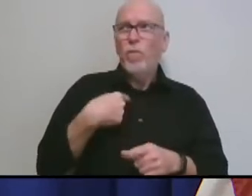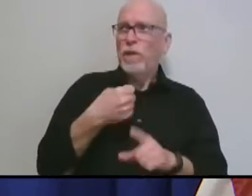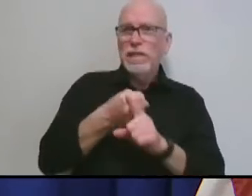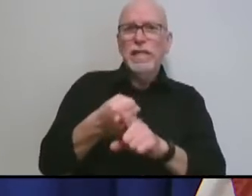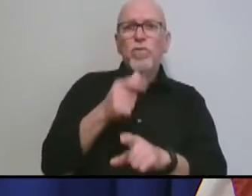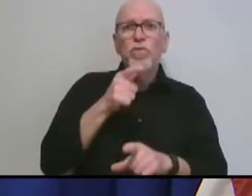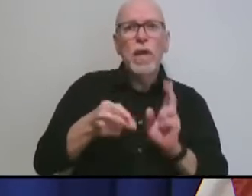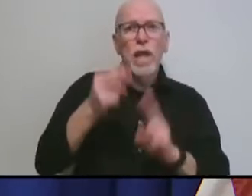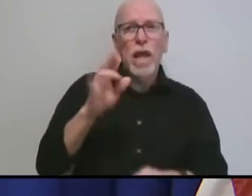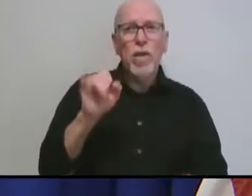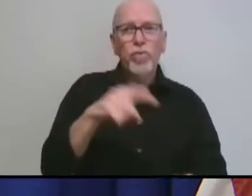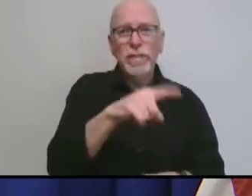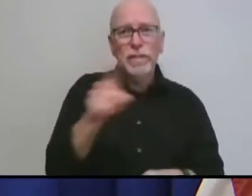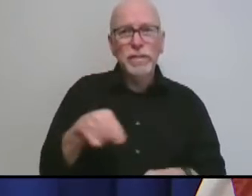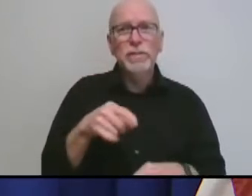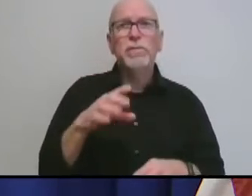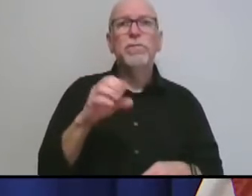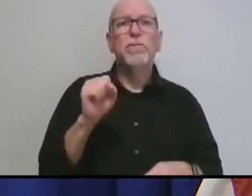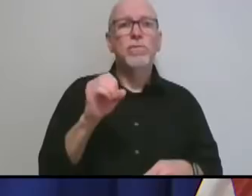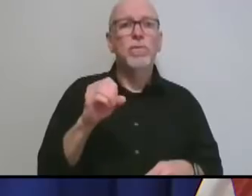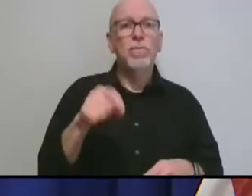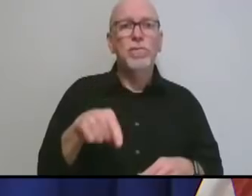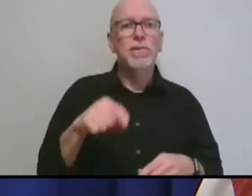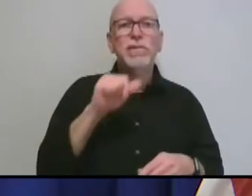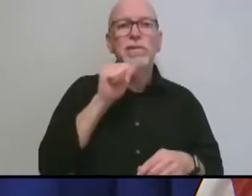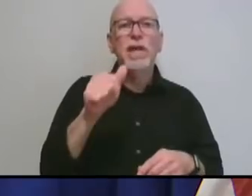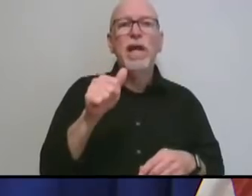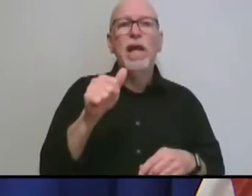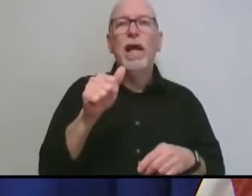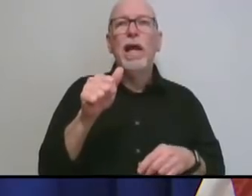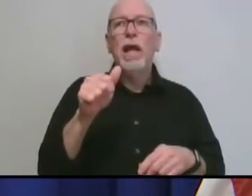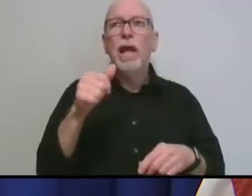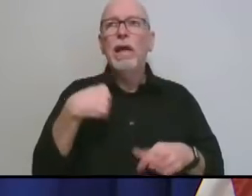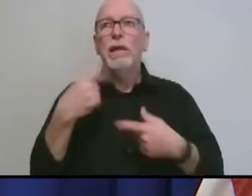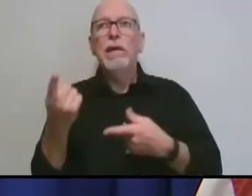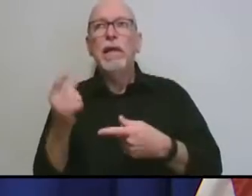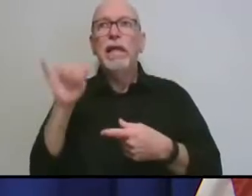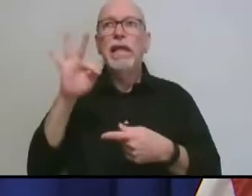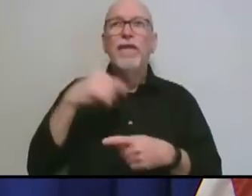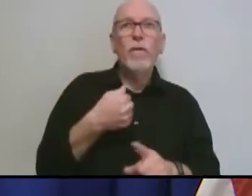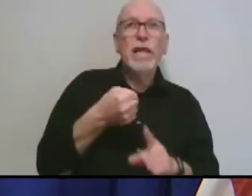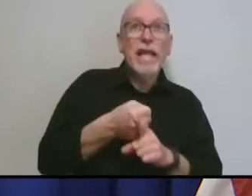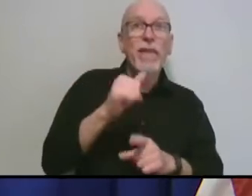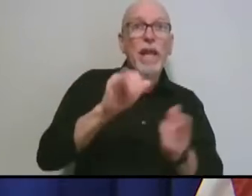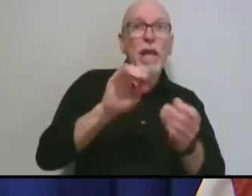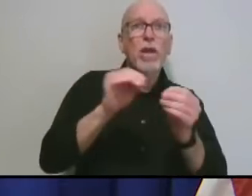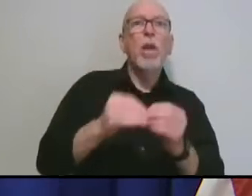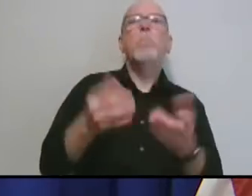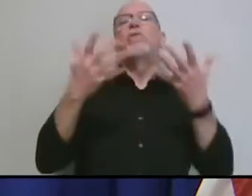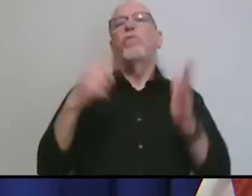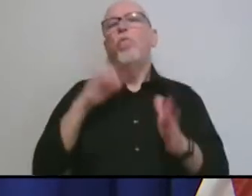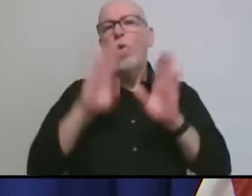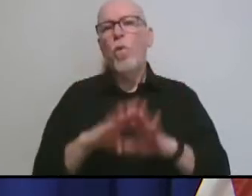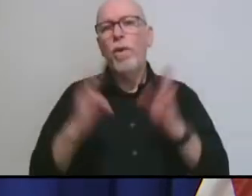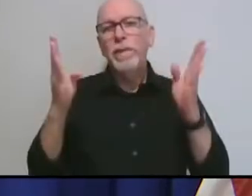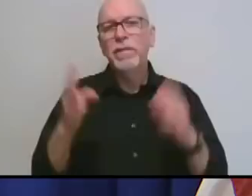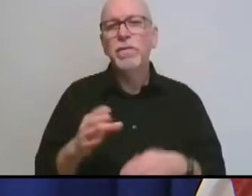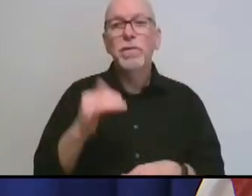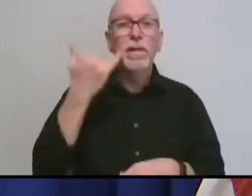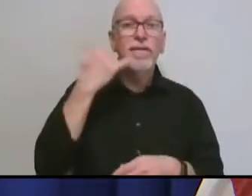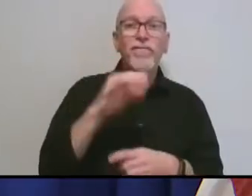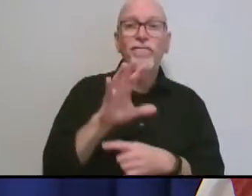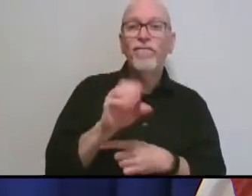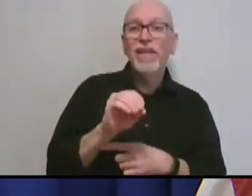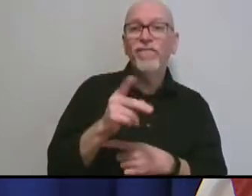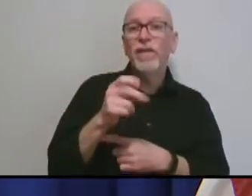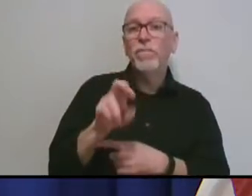so, this thing is not an either or if we hit this one number, in this case, 50 per 100,000